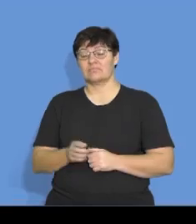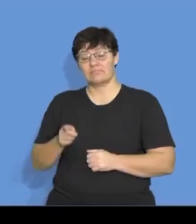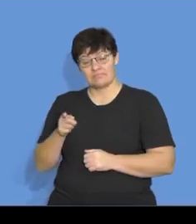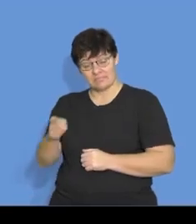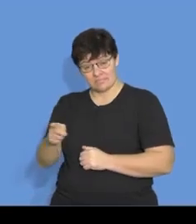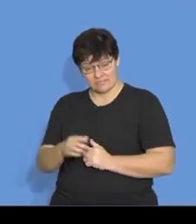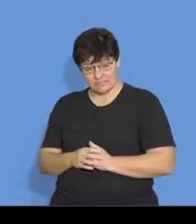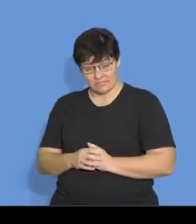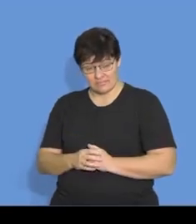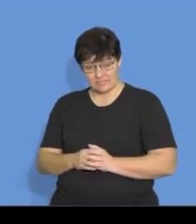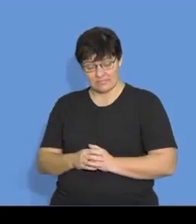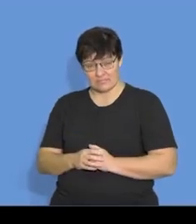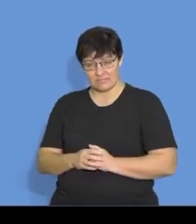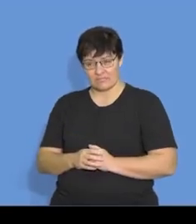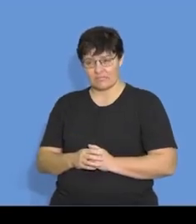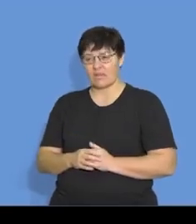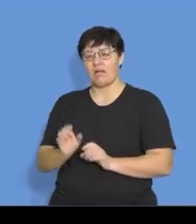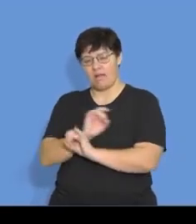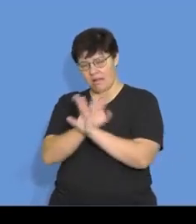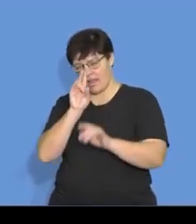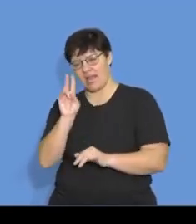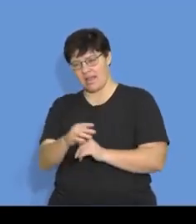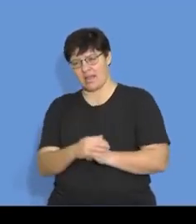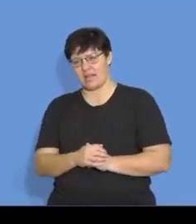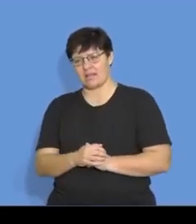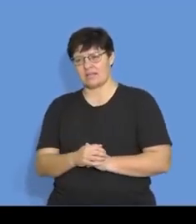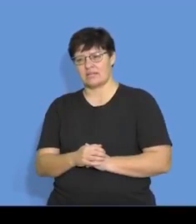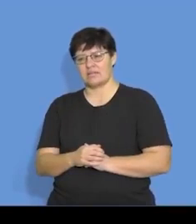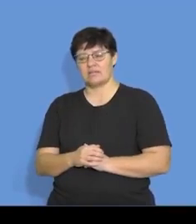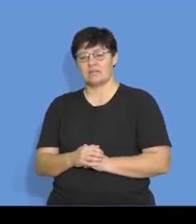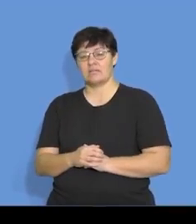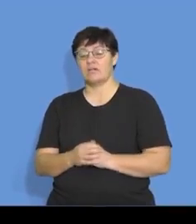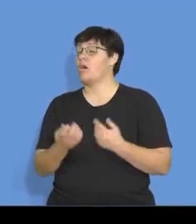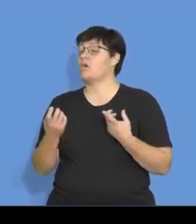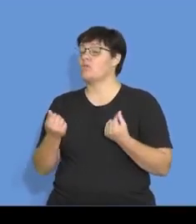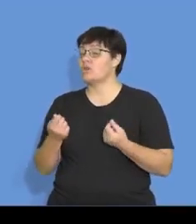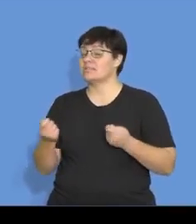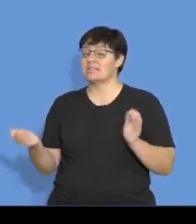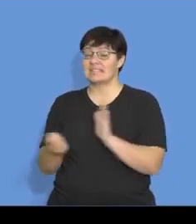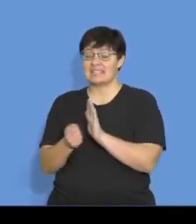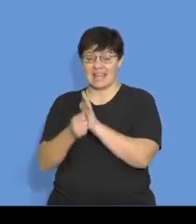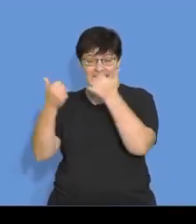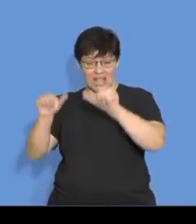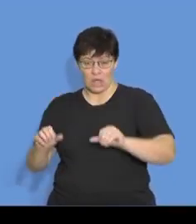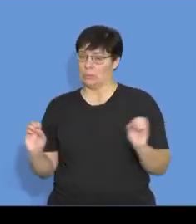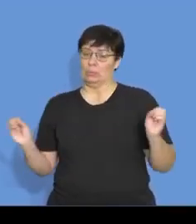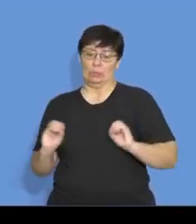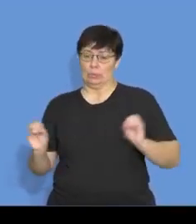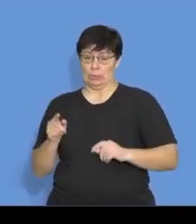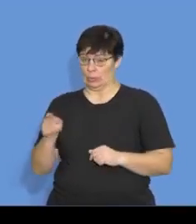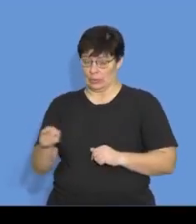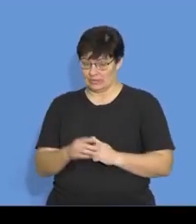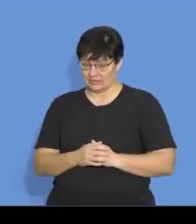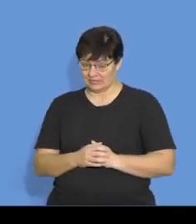With regards to periodic, you can clearly see there is no cost of sales account. Very,